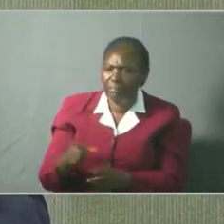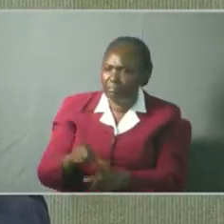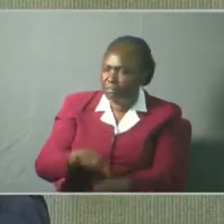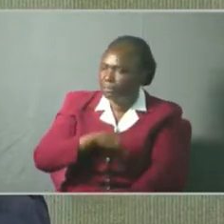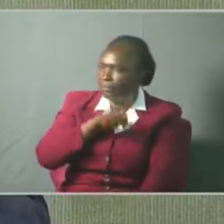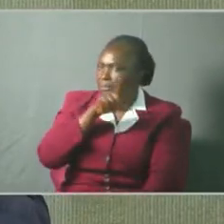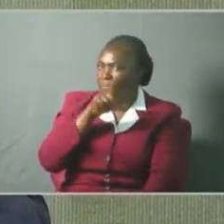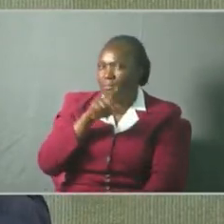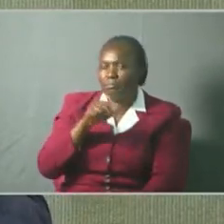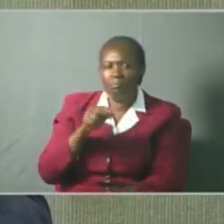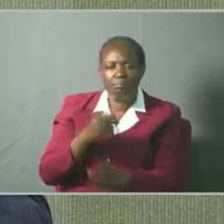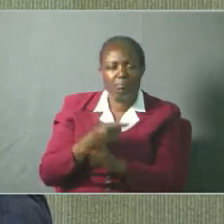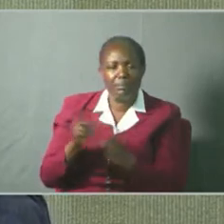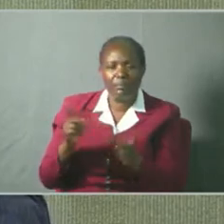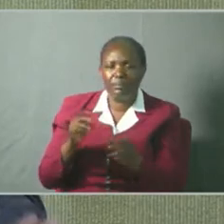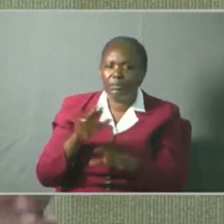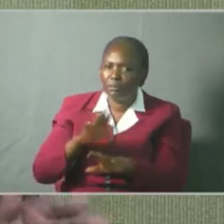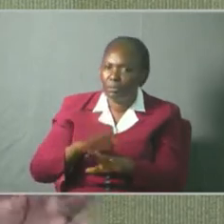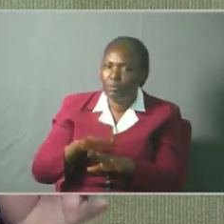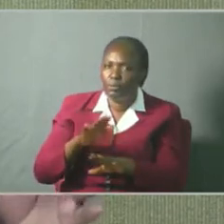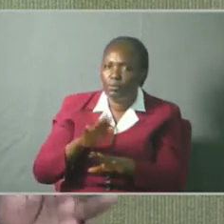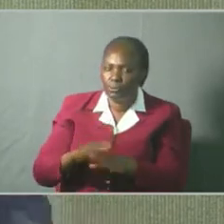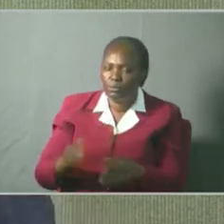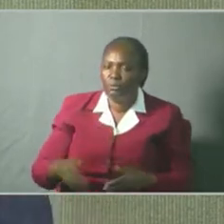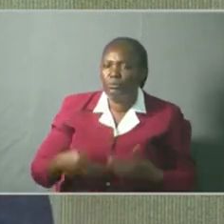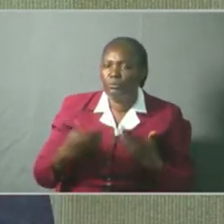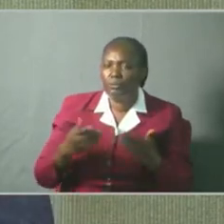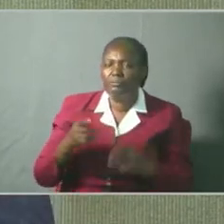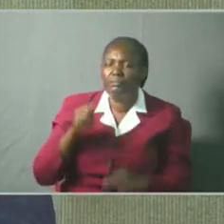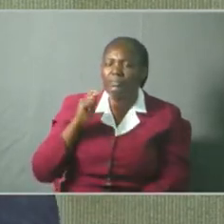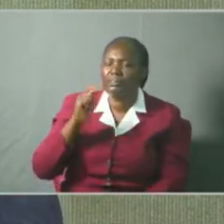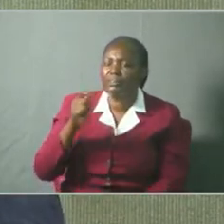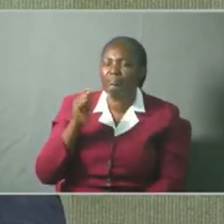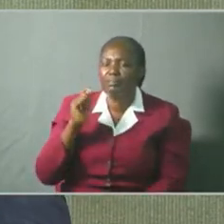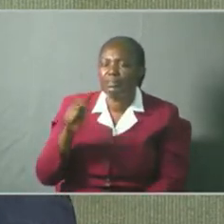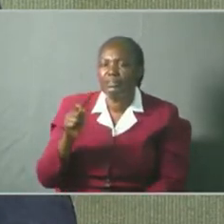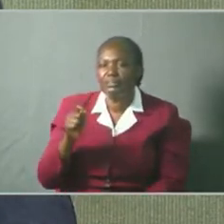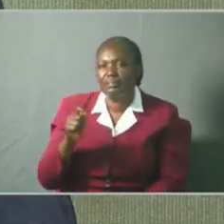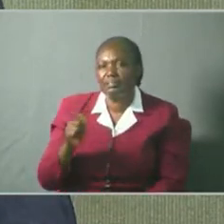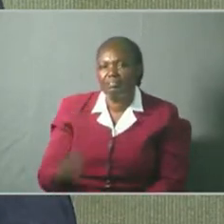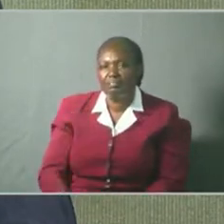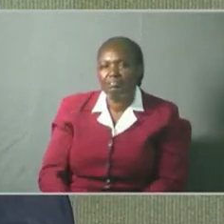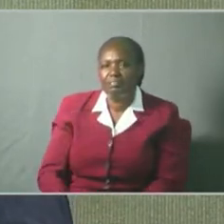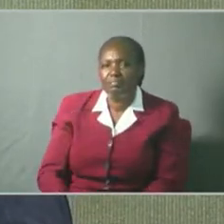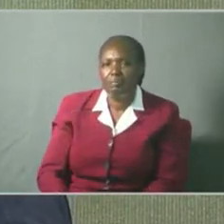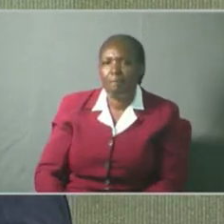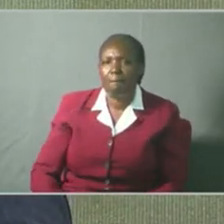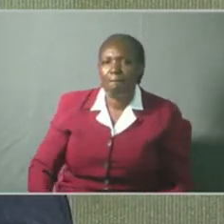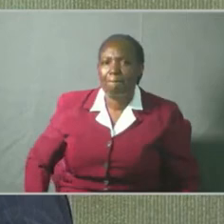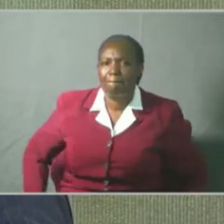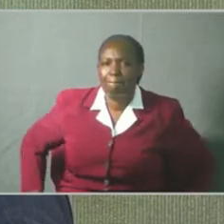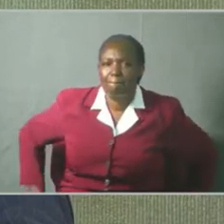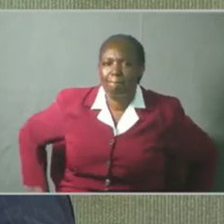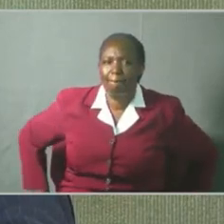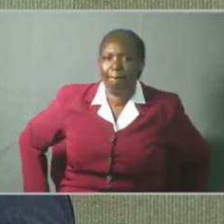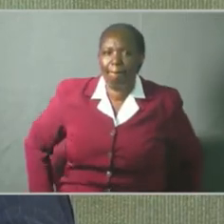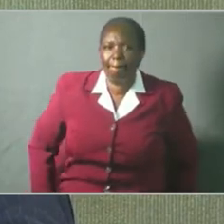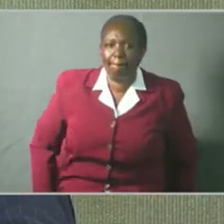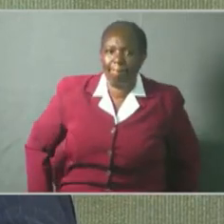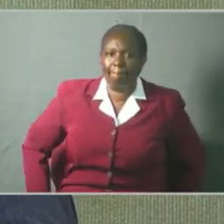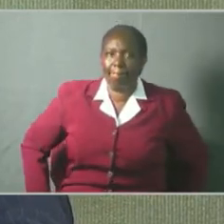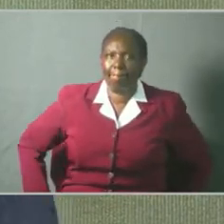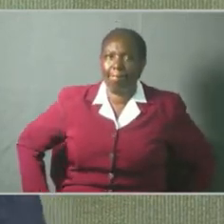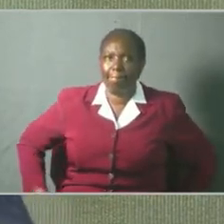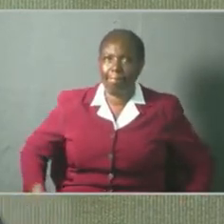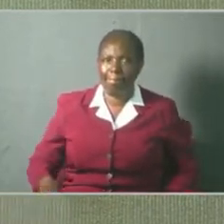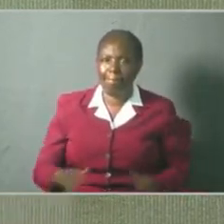give testimony. Even the Son gives testimony of God's creation. Yes, you can go ahead.